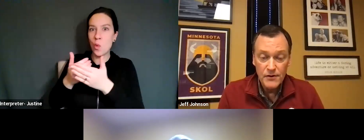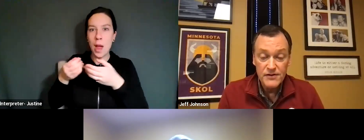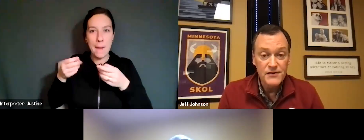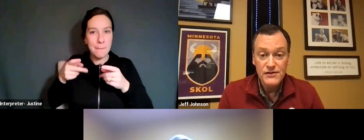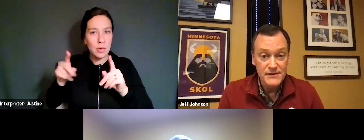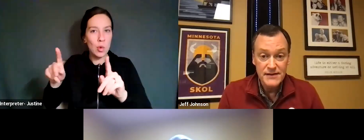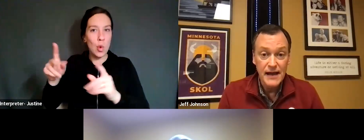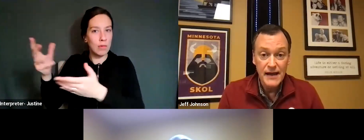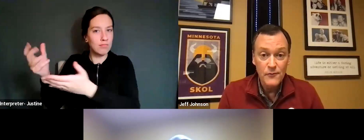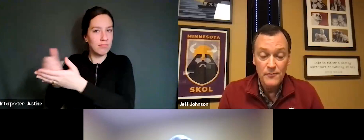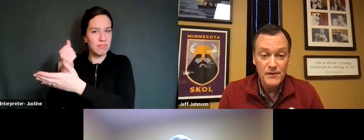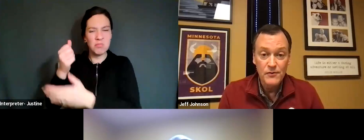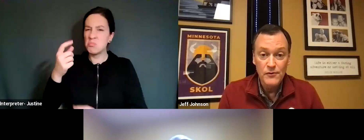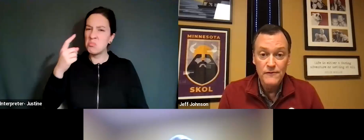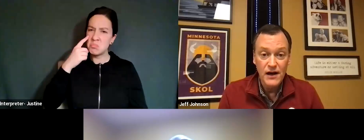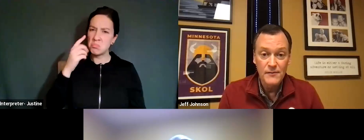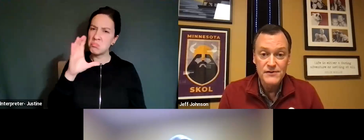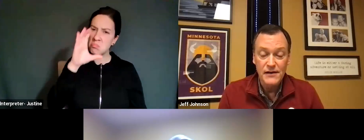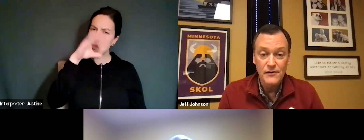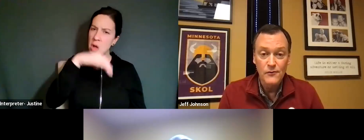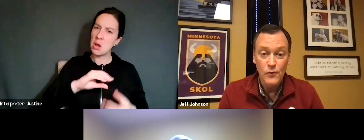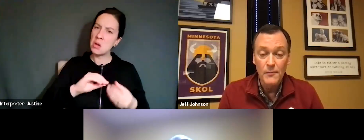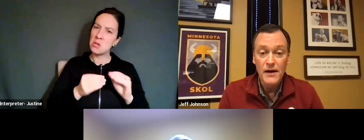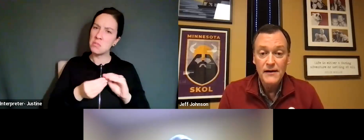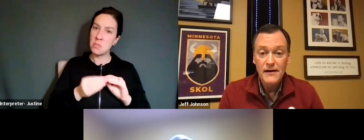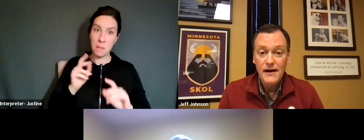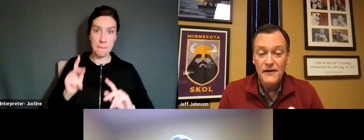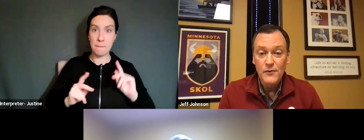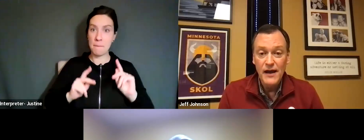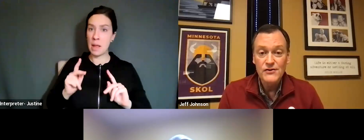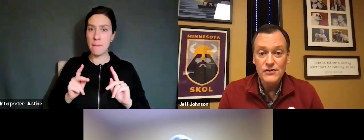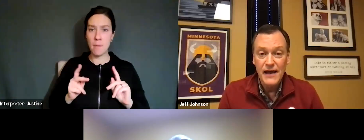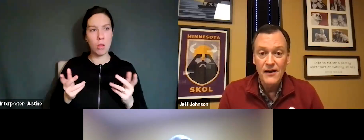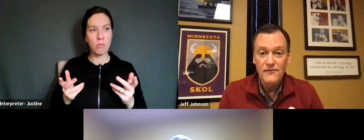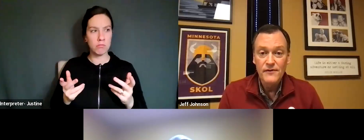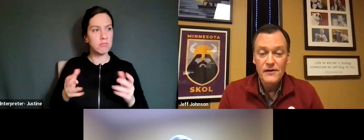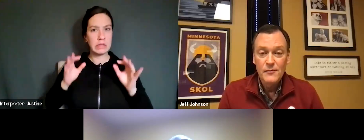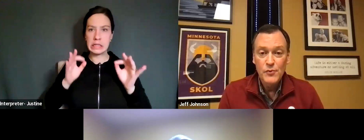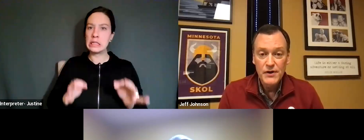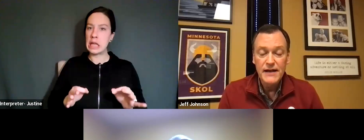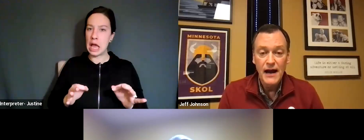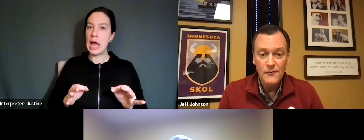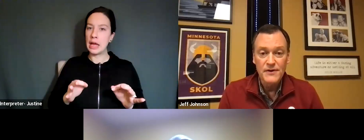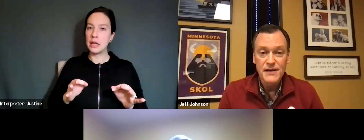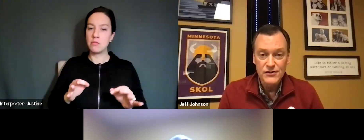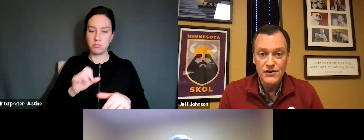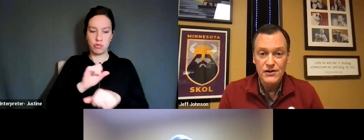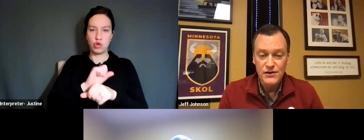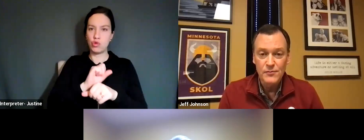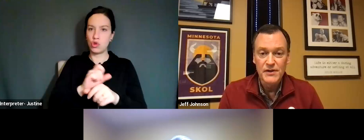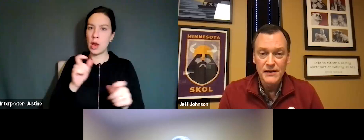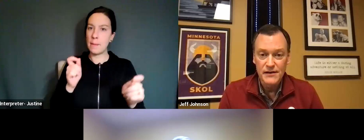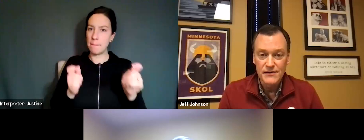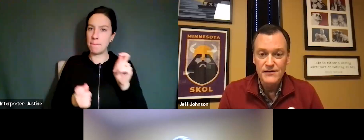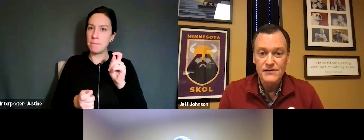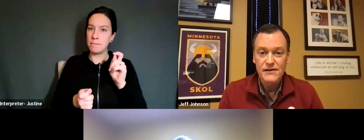high number, especially today where people move jobs on a whim. I think we actually have pretty high retention here because